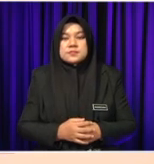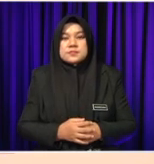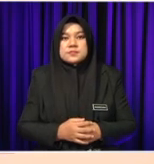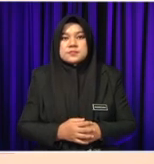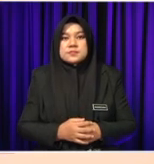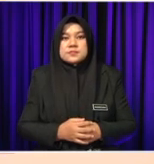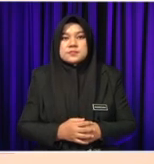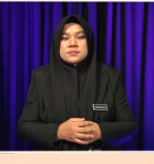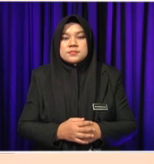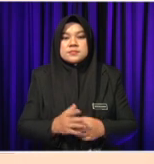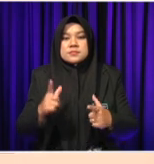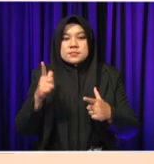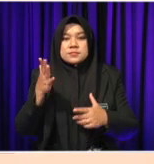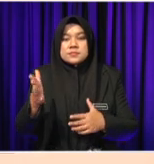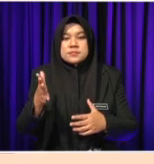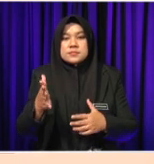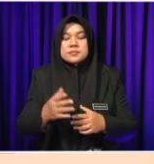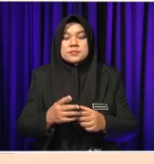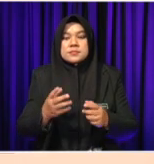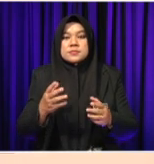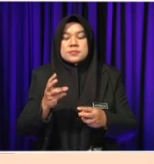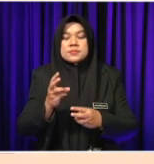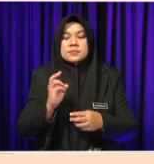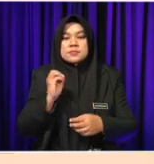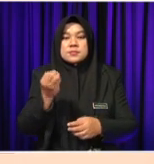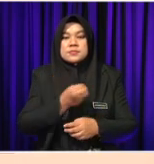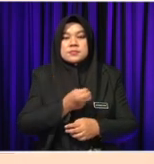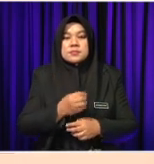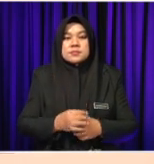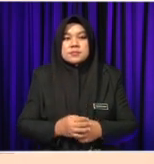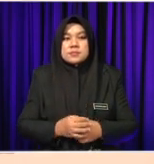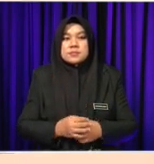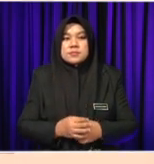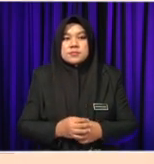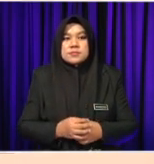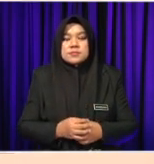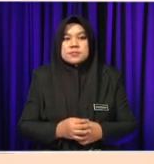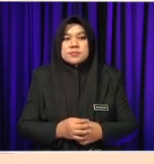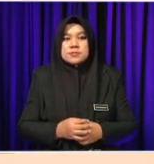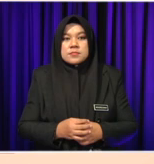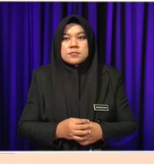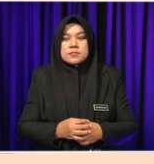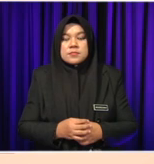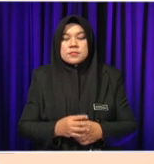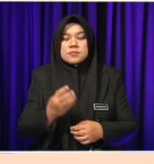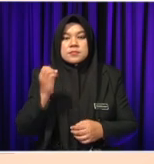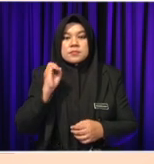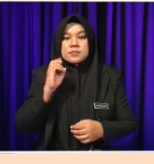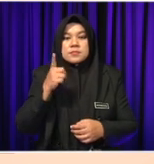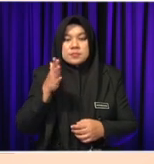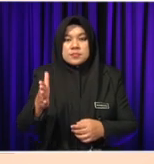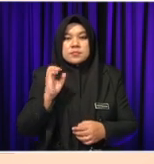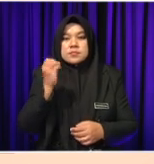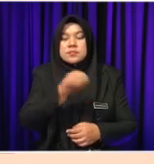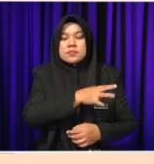Let our spirit never die. Let our world good. All right, that's good. Let our spirit never die. And